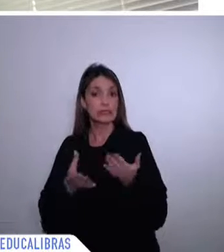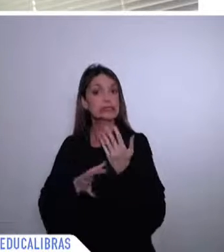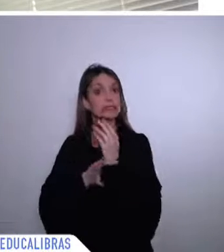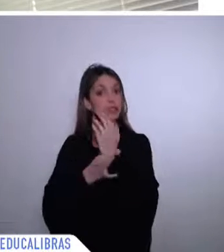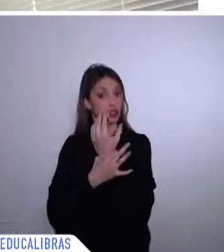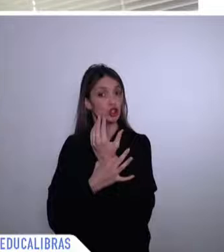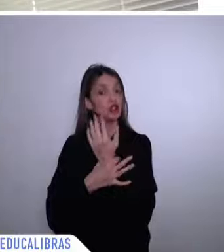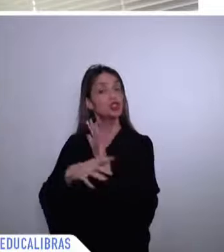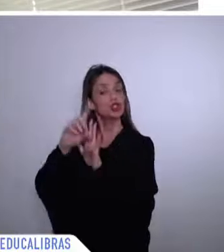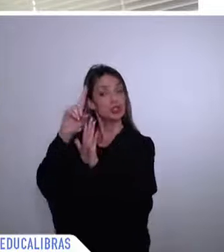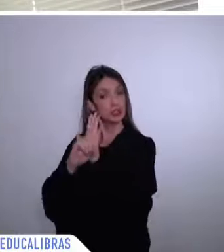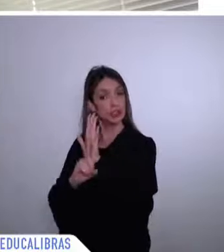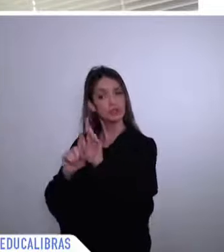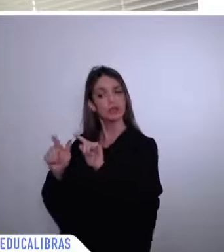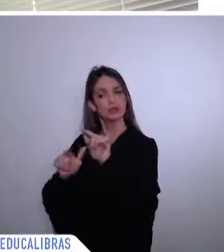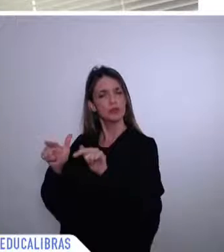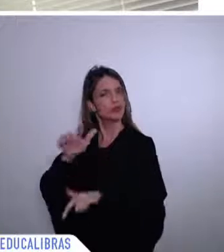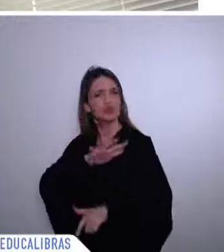covers